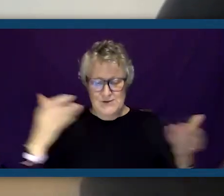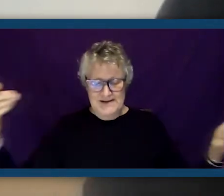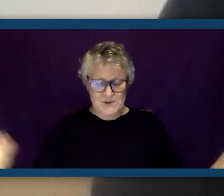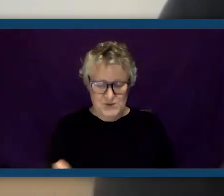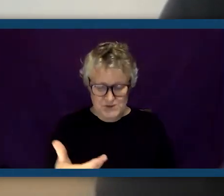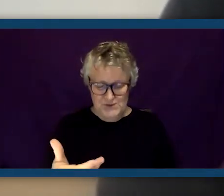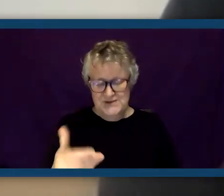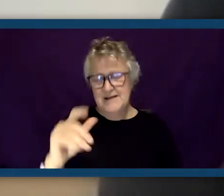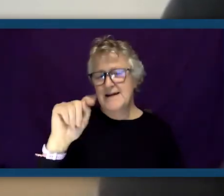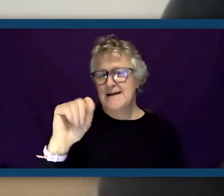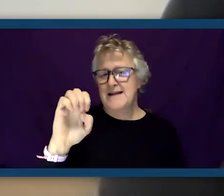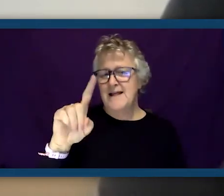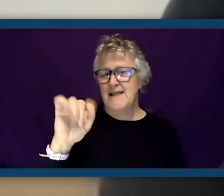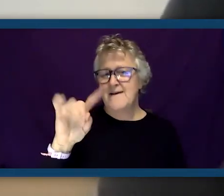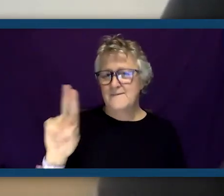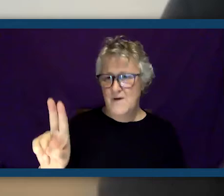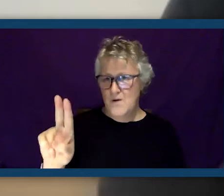Almavai.